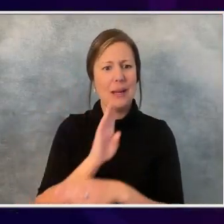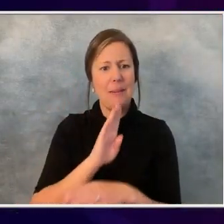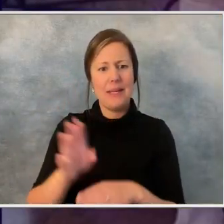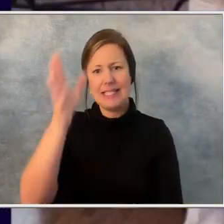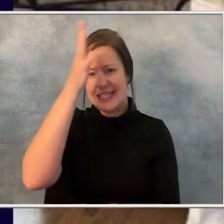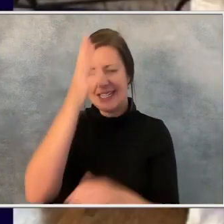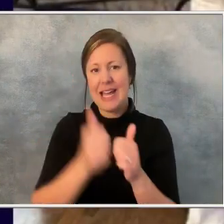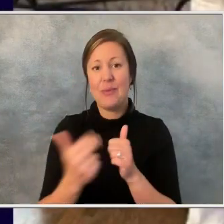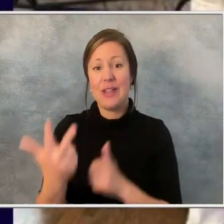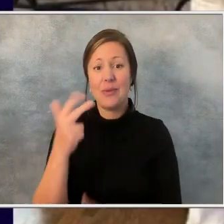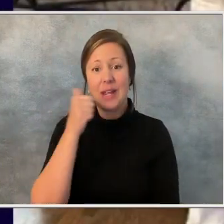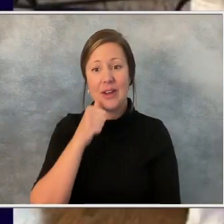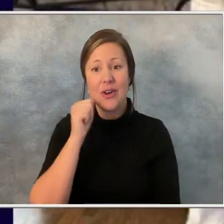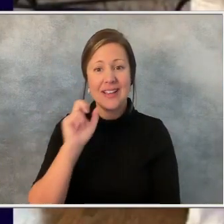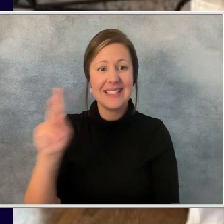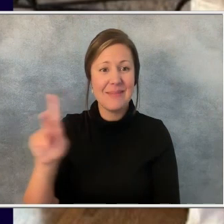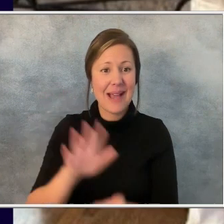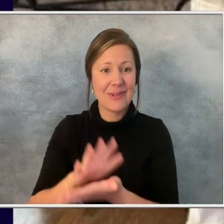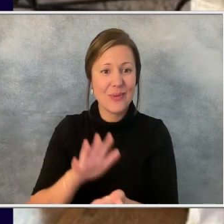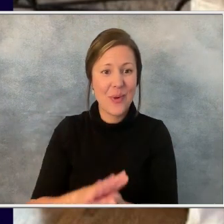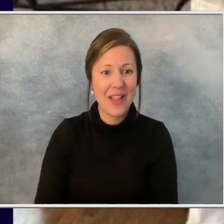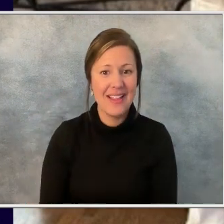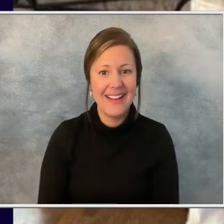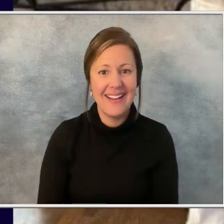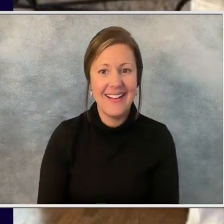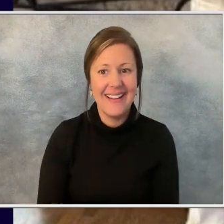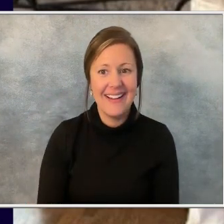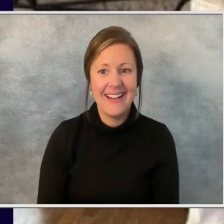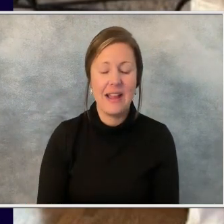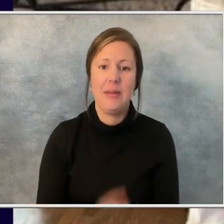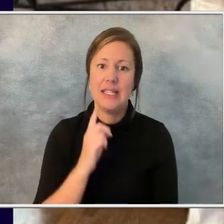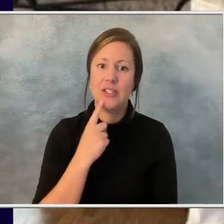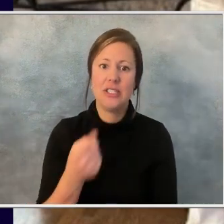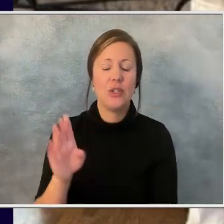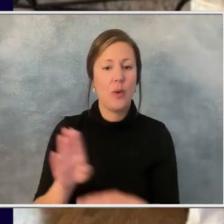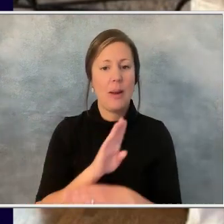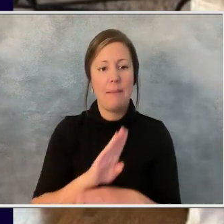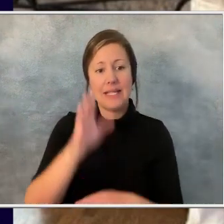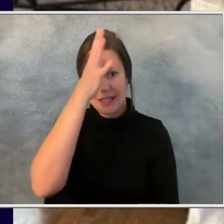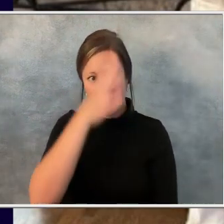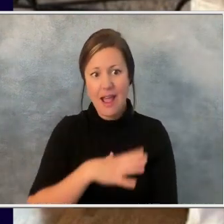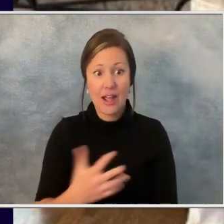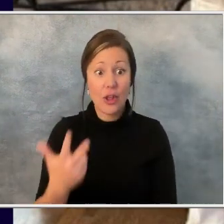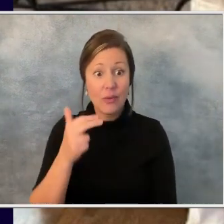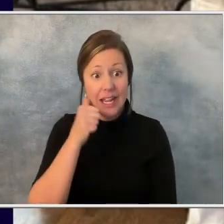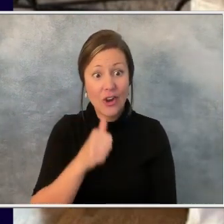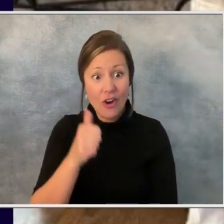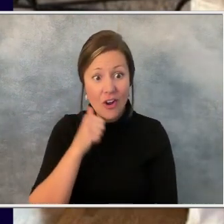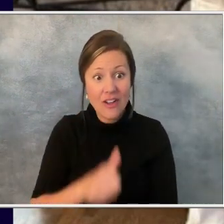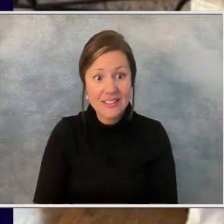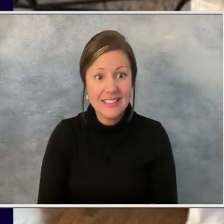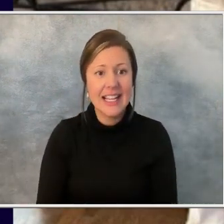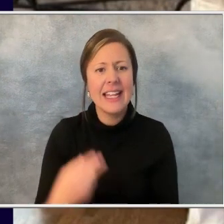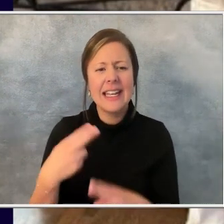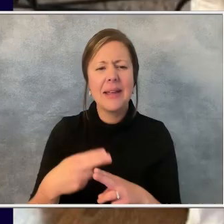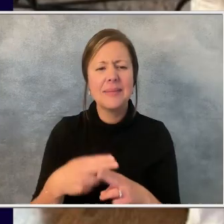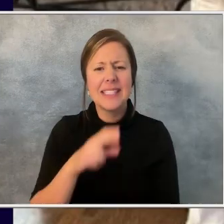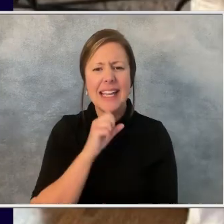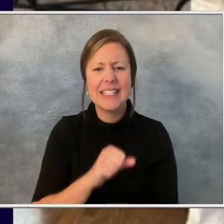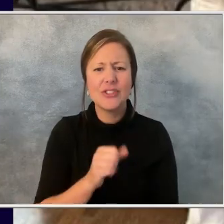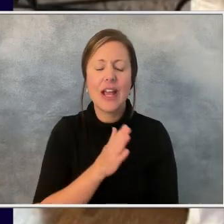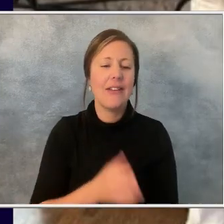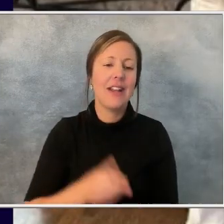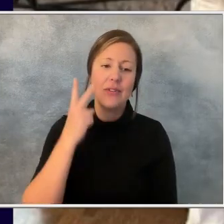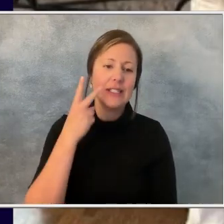to school. Seriously, you're a busy guy. 3 girls, you're outnumbered. Tell us names and ages. I've never seen those people before in my